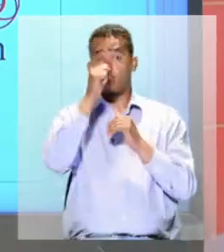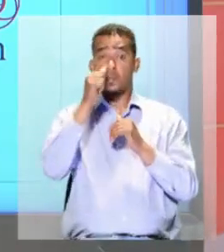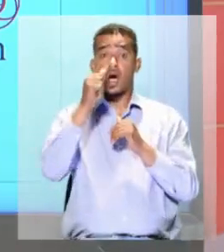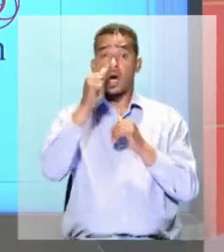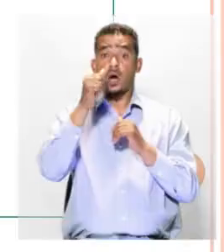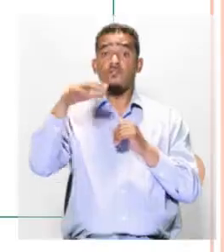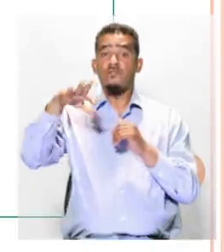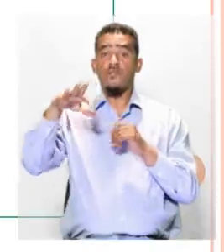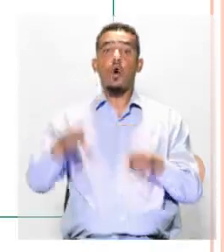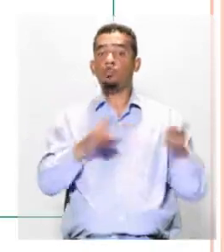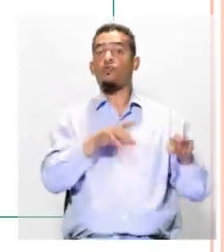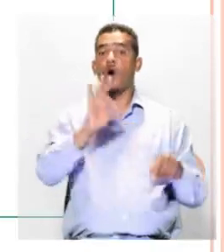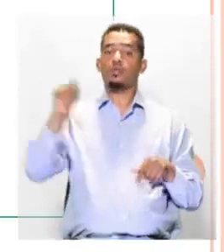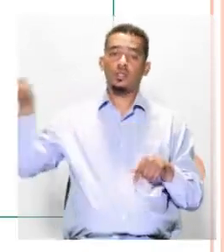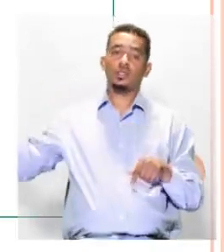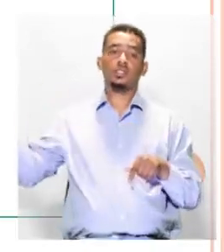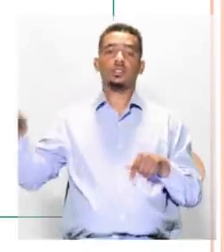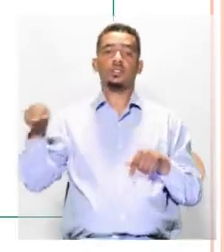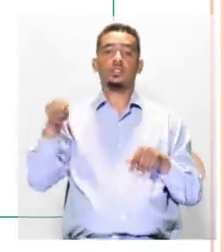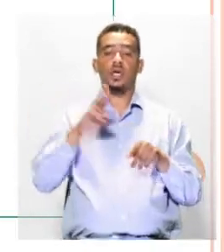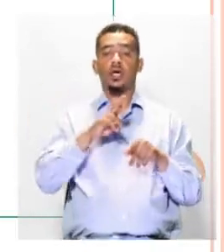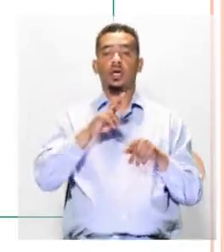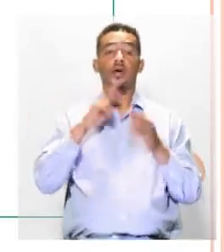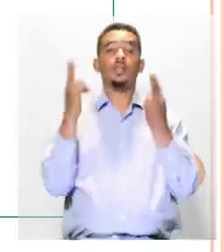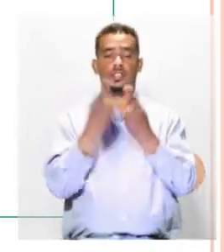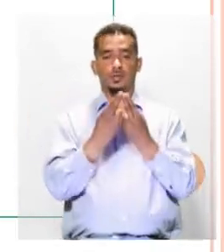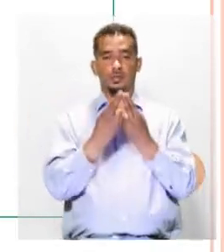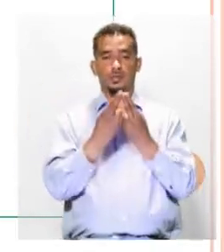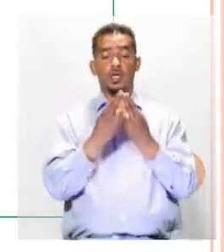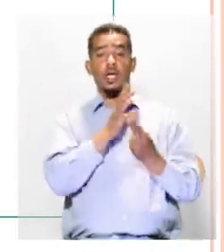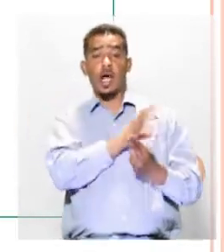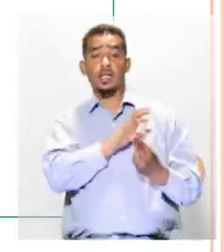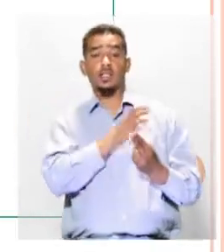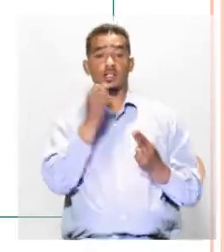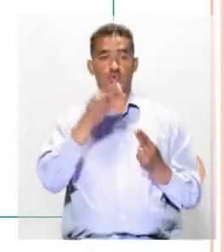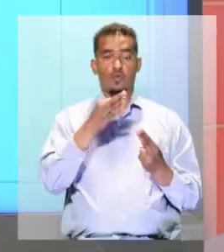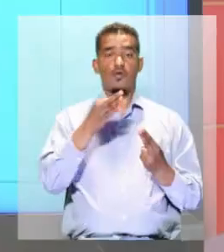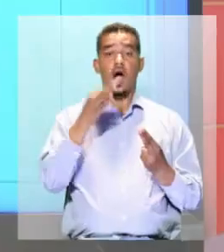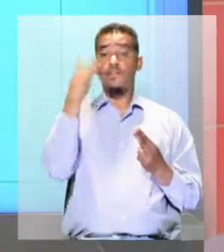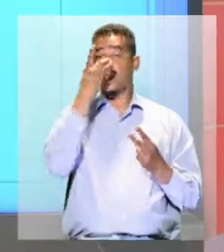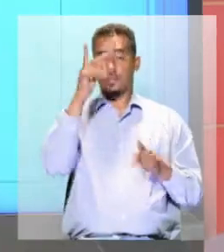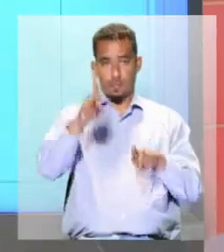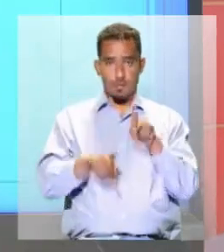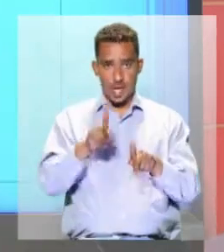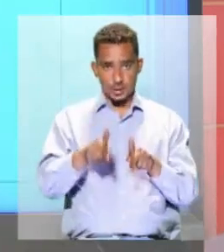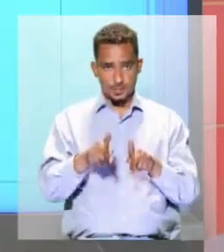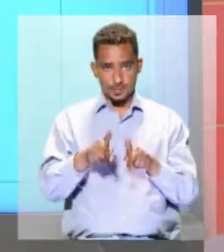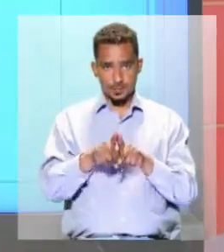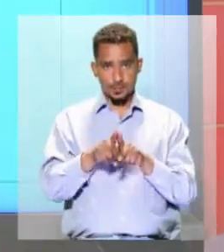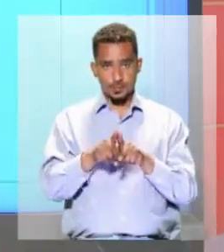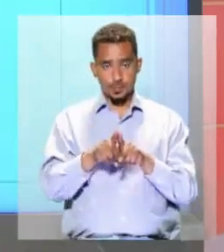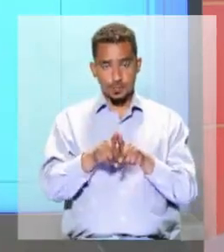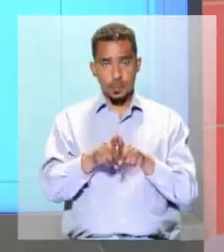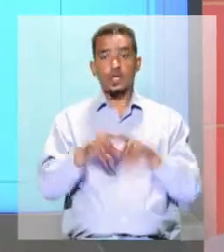this region. Let us see characteristics of African population.